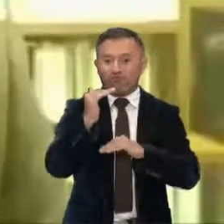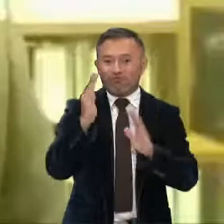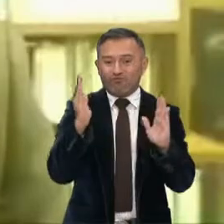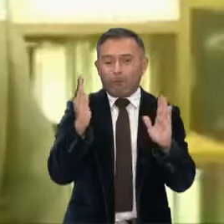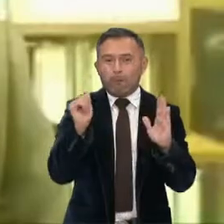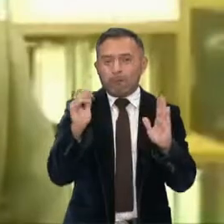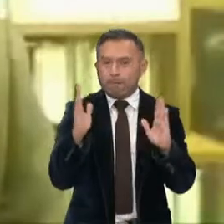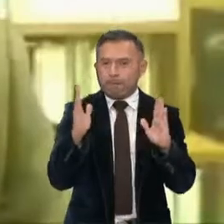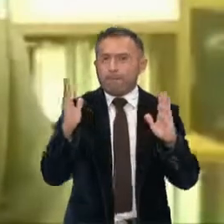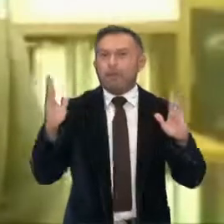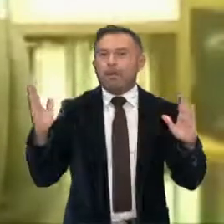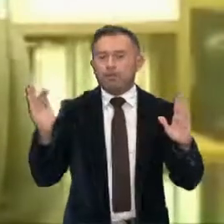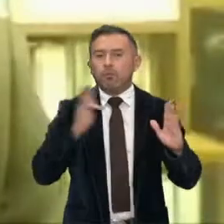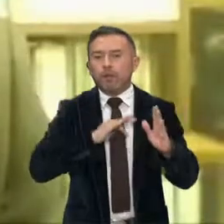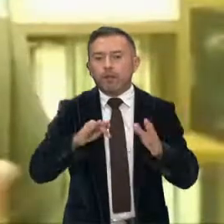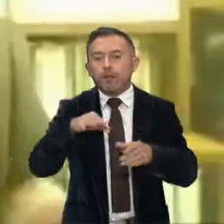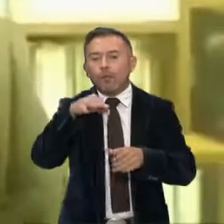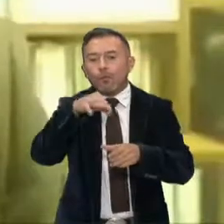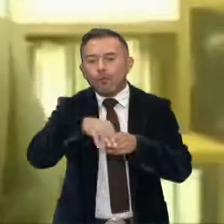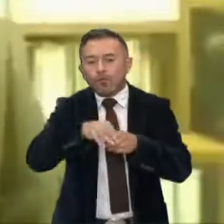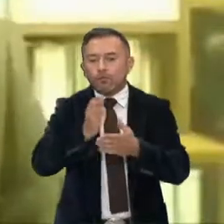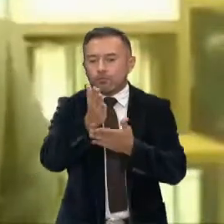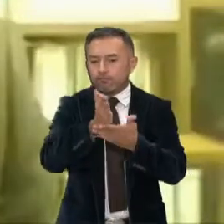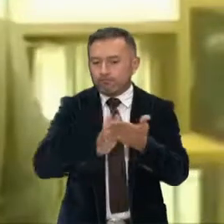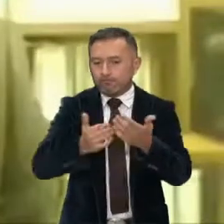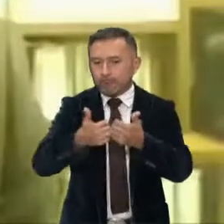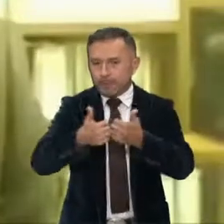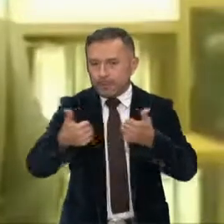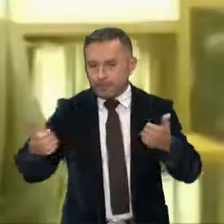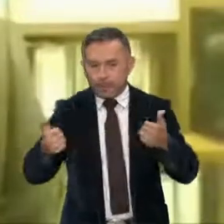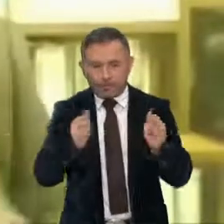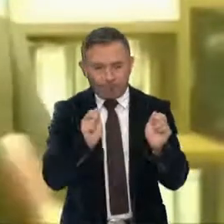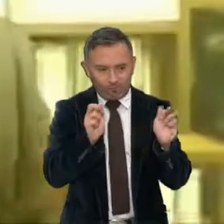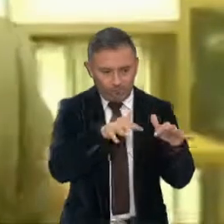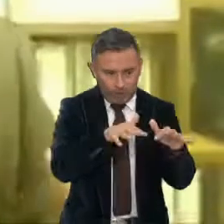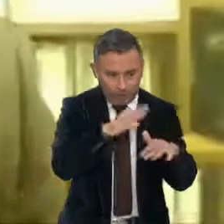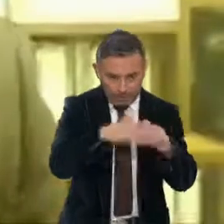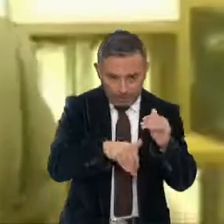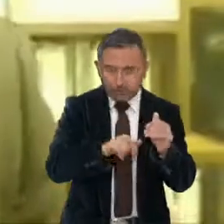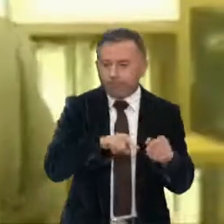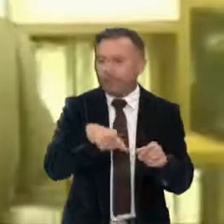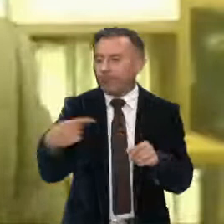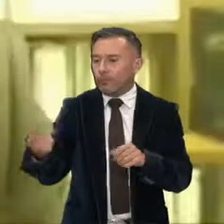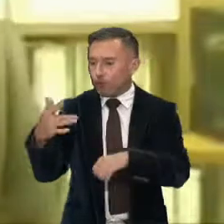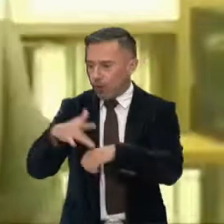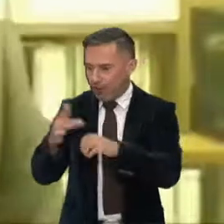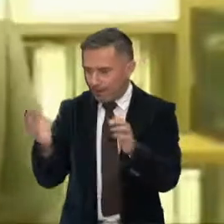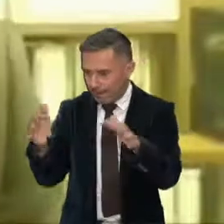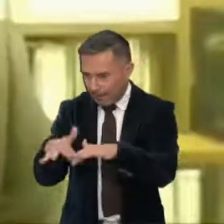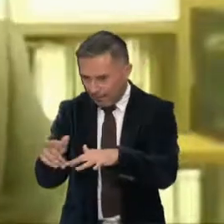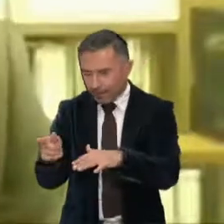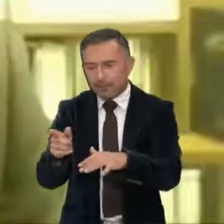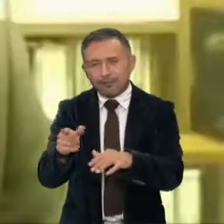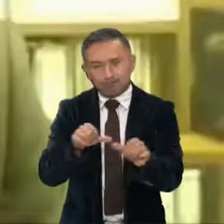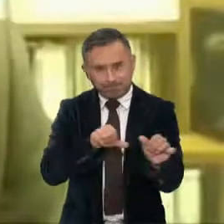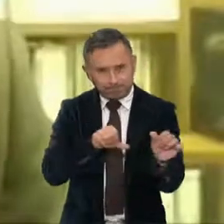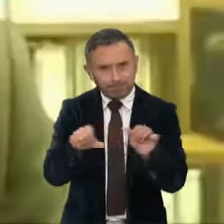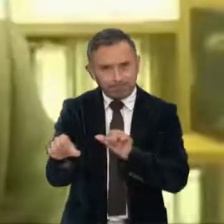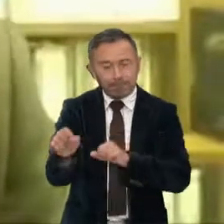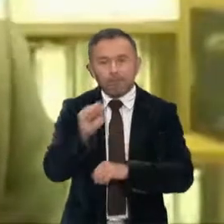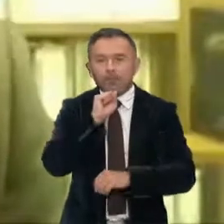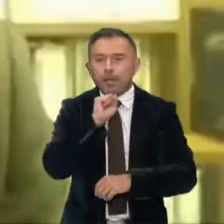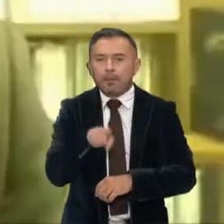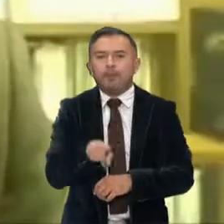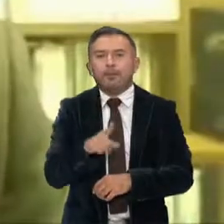polls or more polling stations. We are going to divide the elections in different sessions. The same